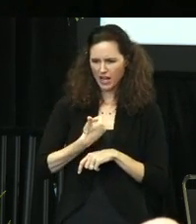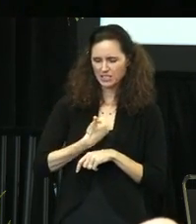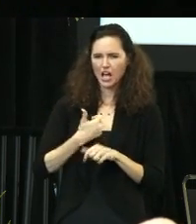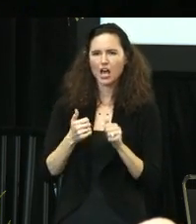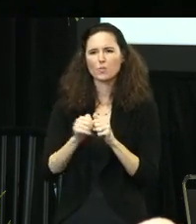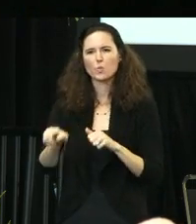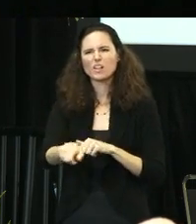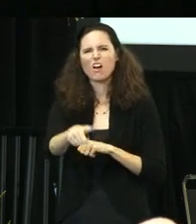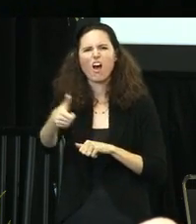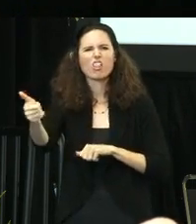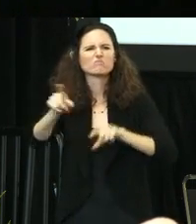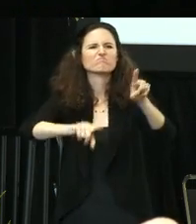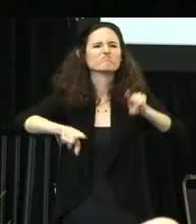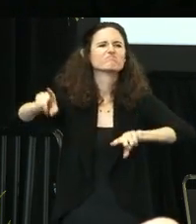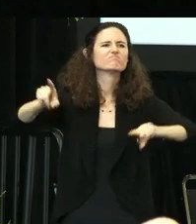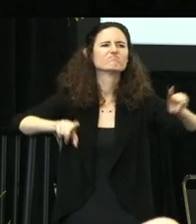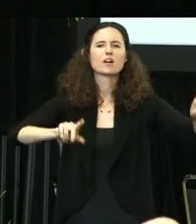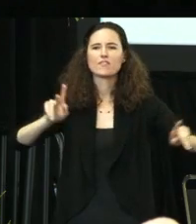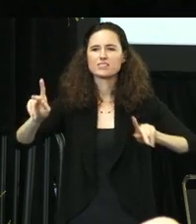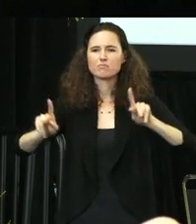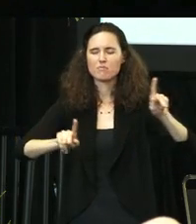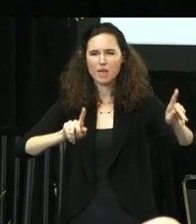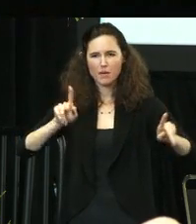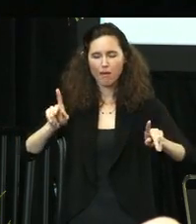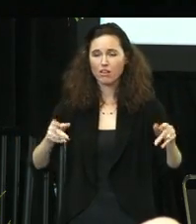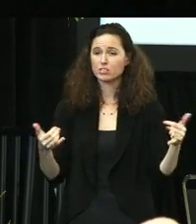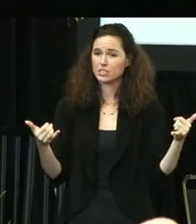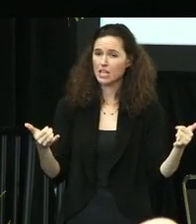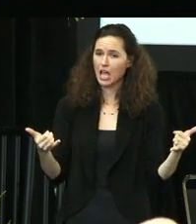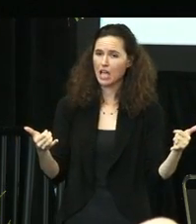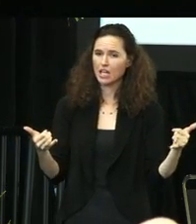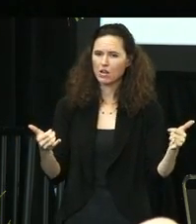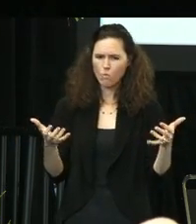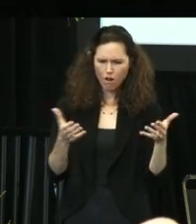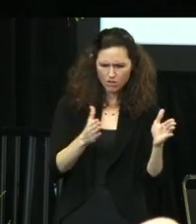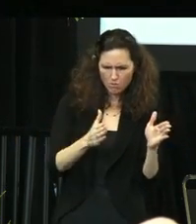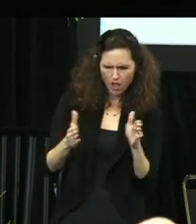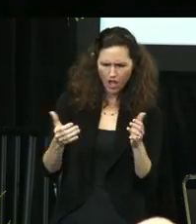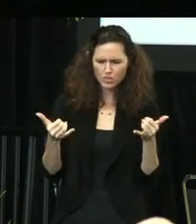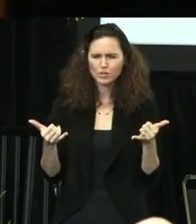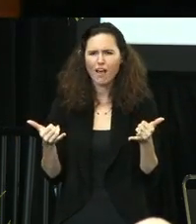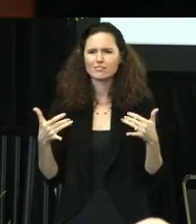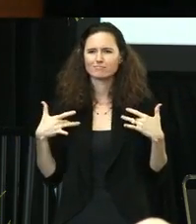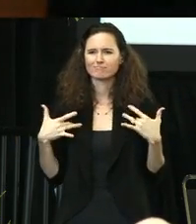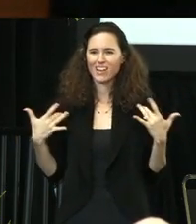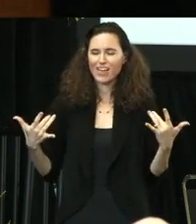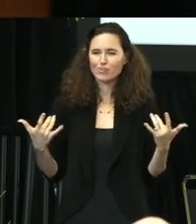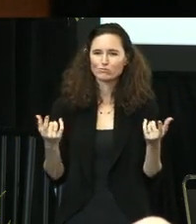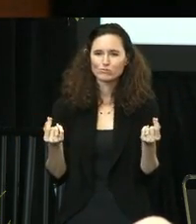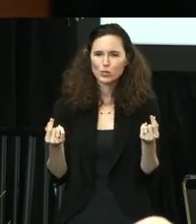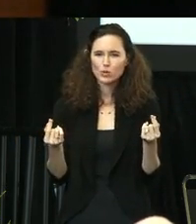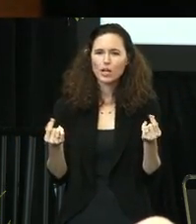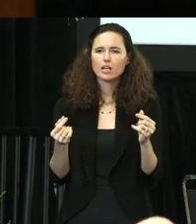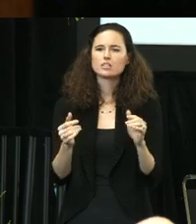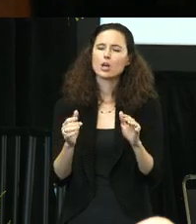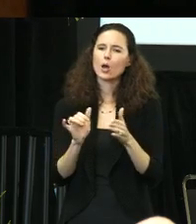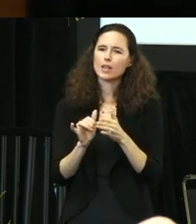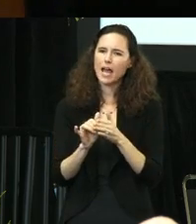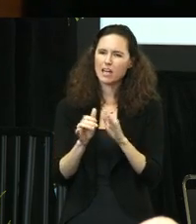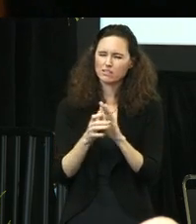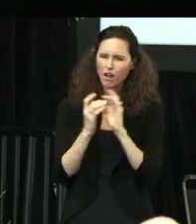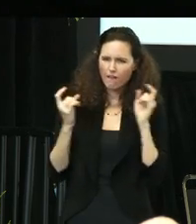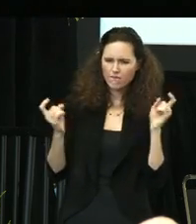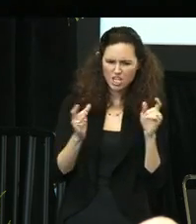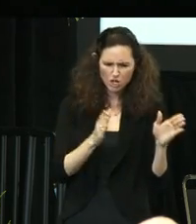with numerous of our colleagues out in the audience today to plan today's convocation. And the Convocation Planning Committee, as we